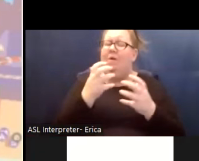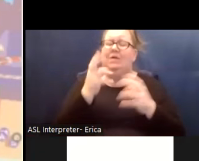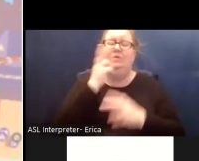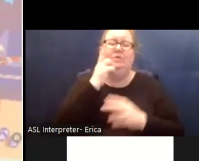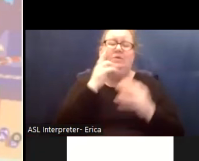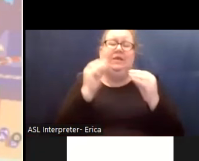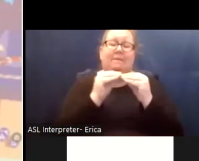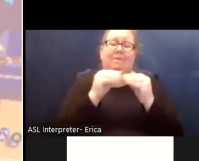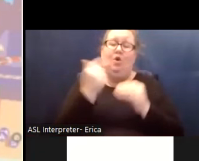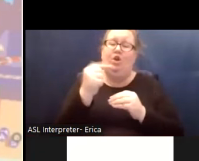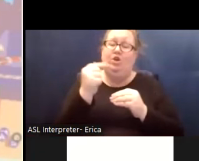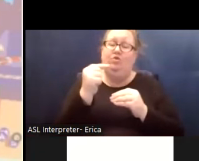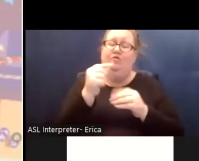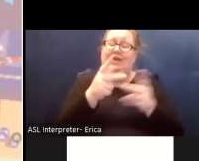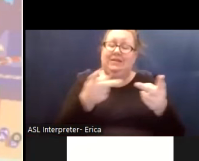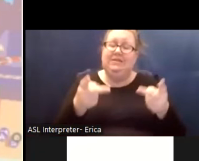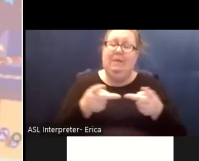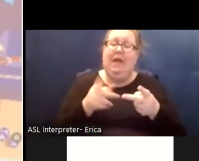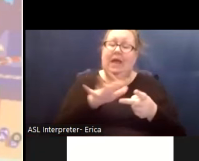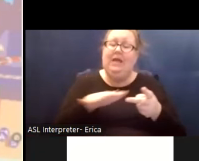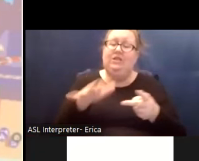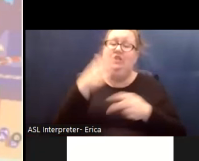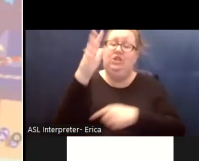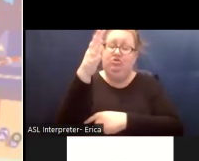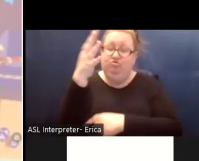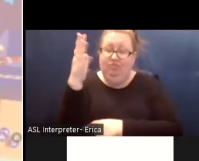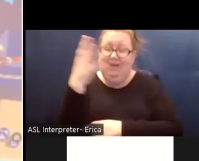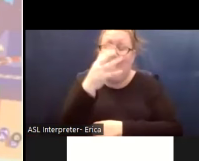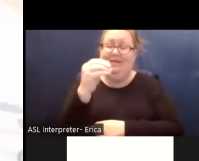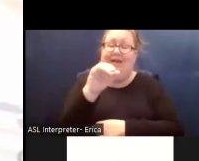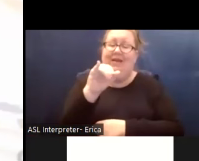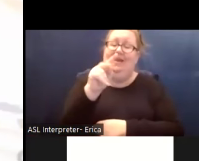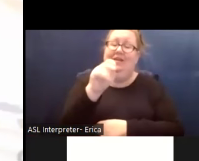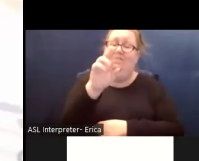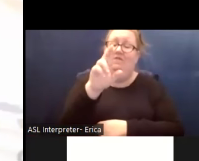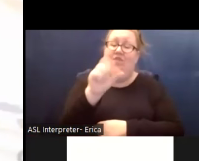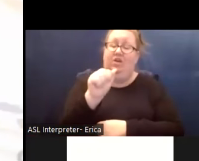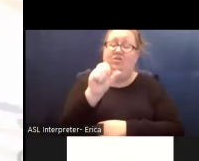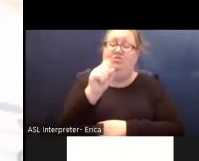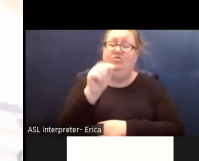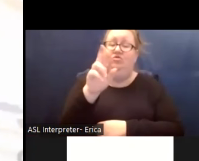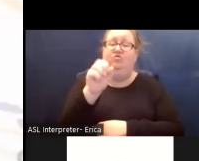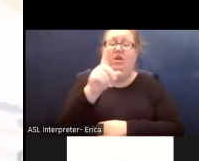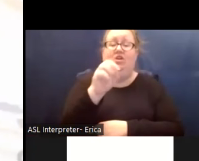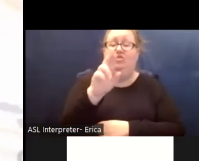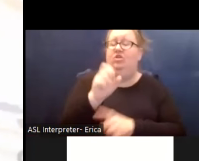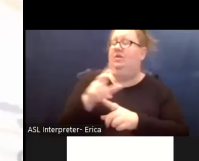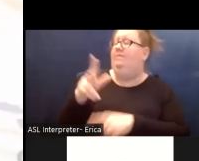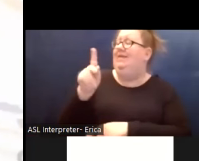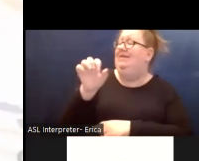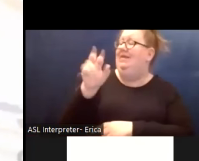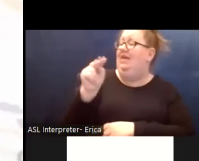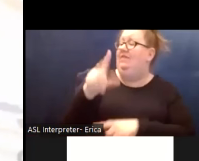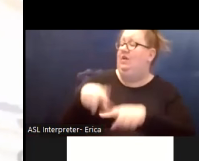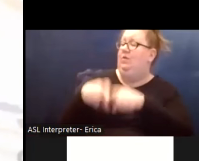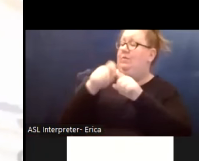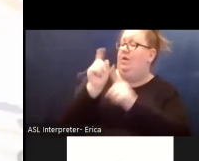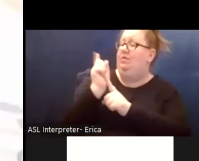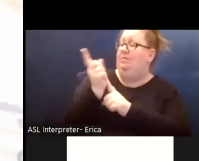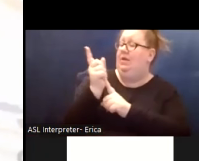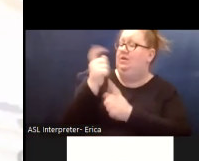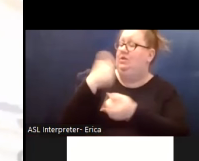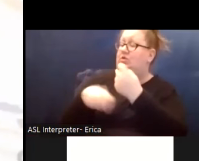green space, trees, and green infrastructure throughout the neighborhood. Kevin, can we just pause for a moment to switch translators?